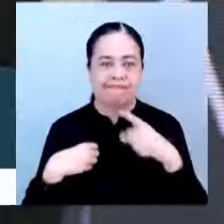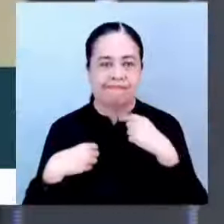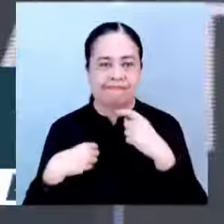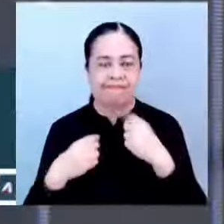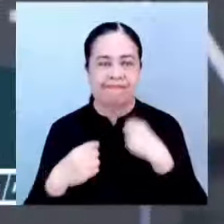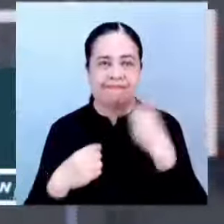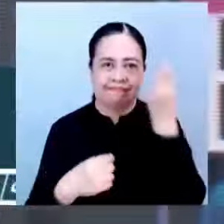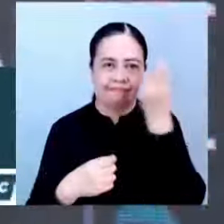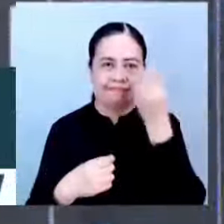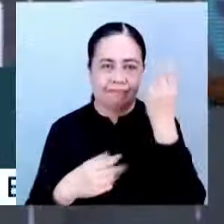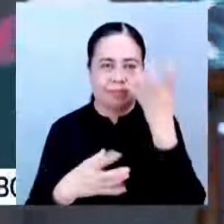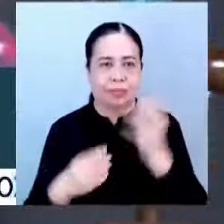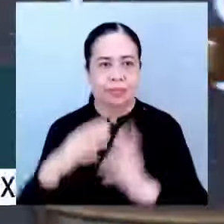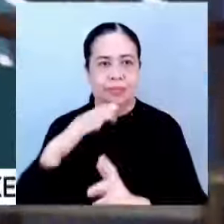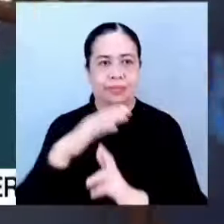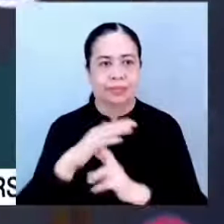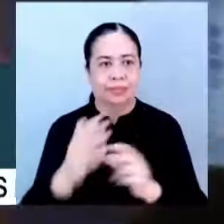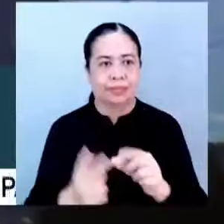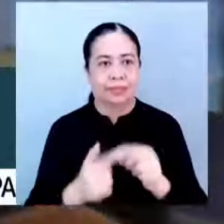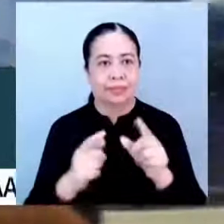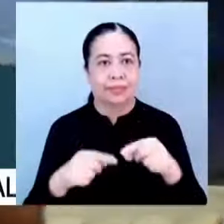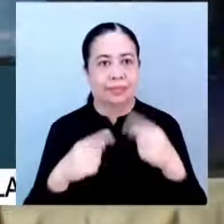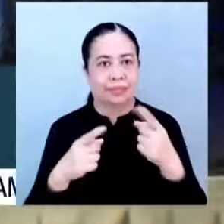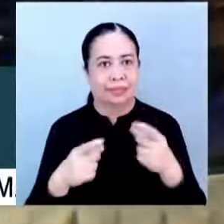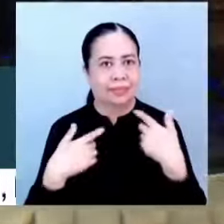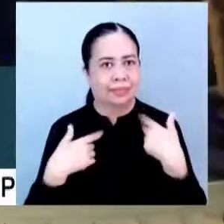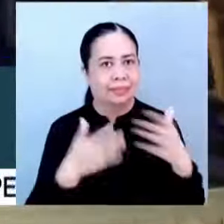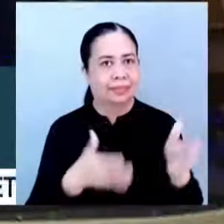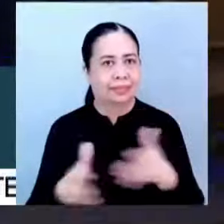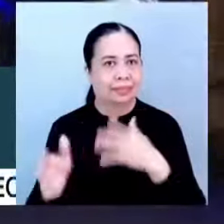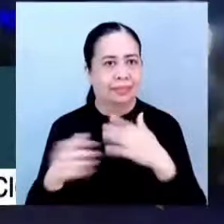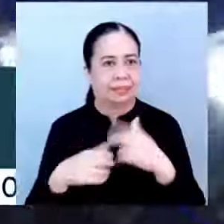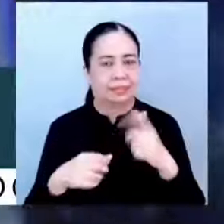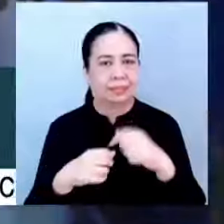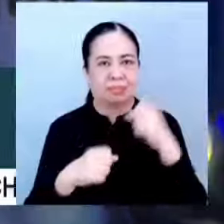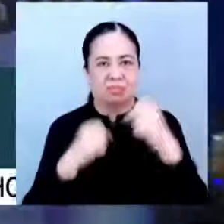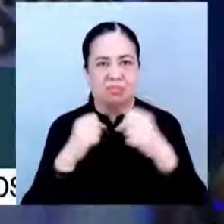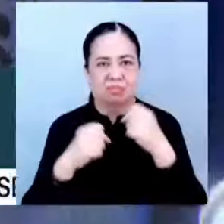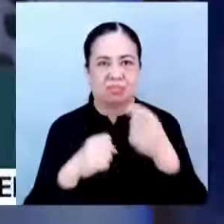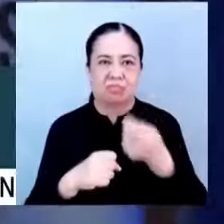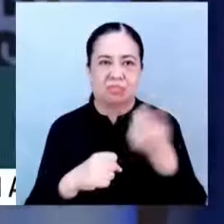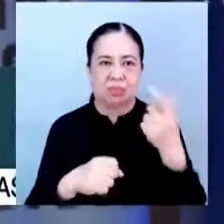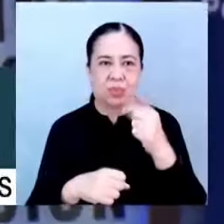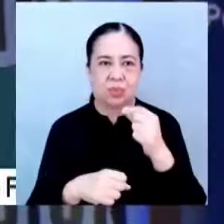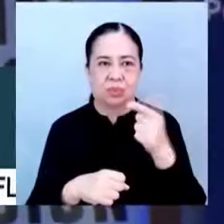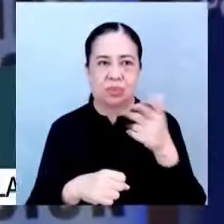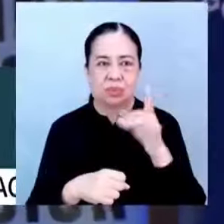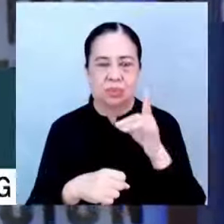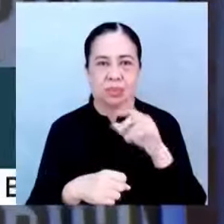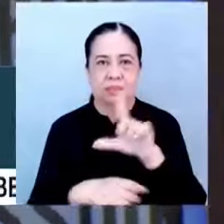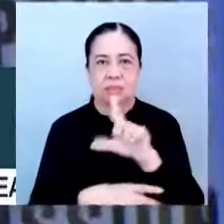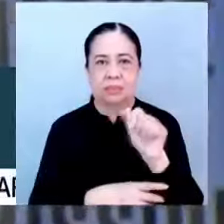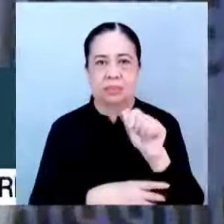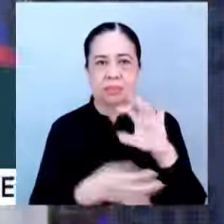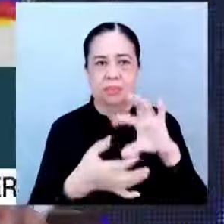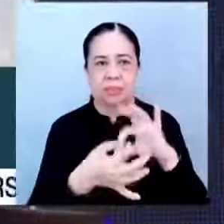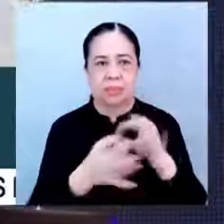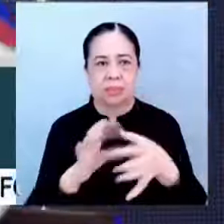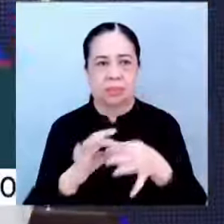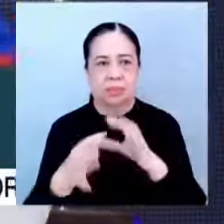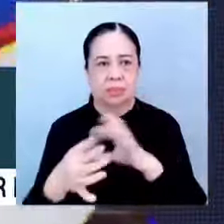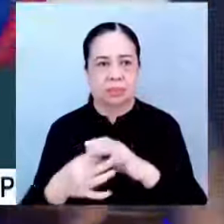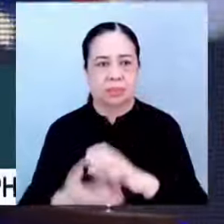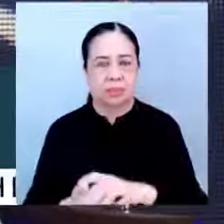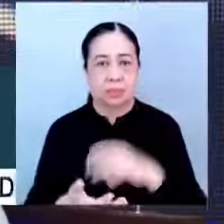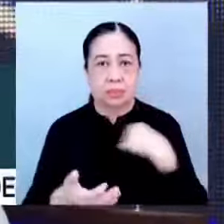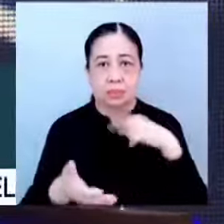contemplating retirement, especially since there are plans to remove boxing from the 2028 Los Angeles Olympics. Kung nabasa niyo